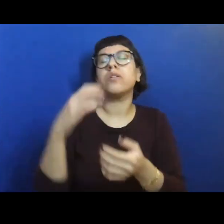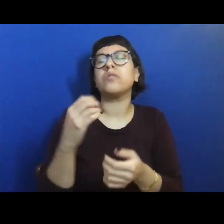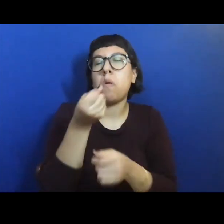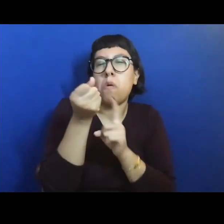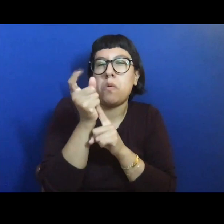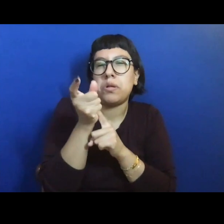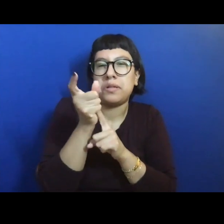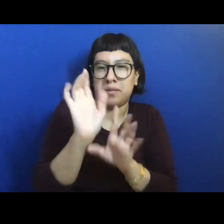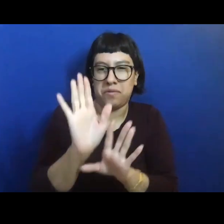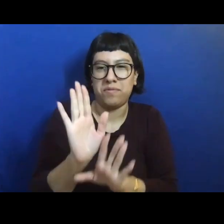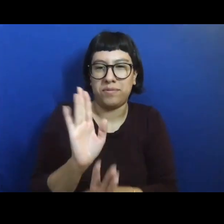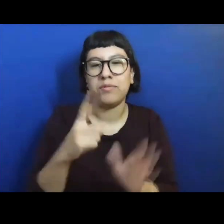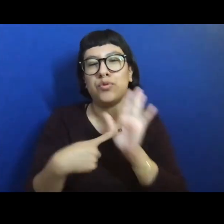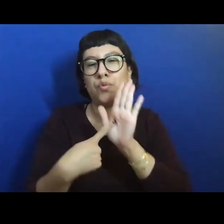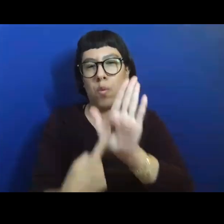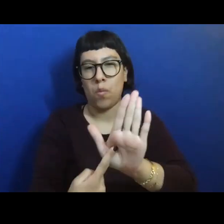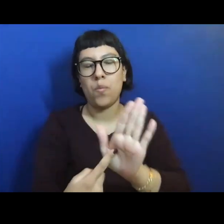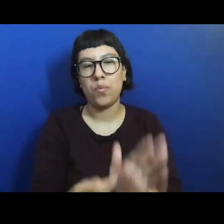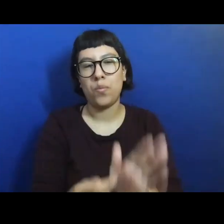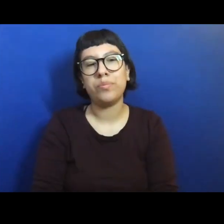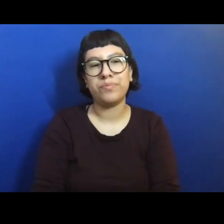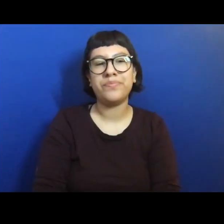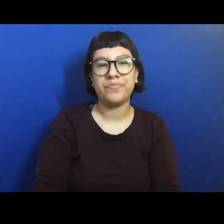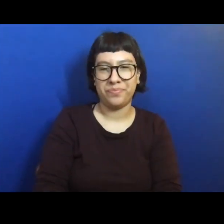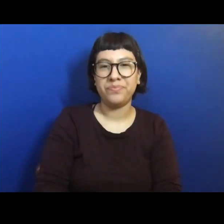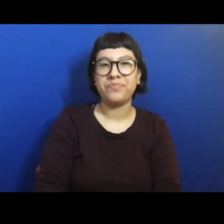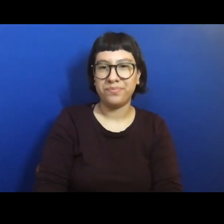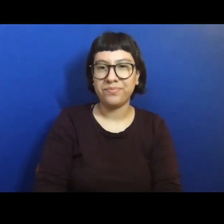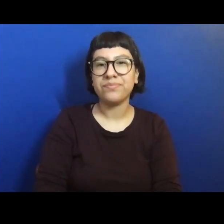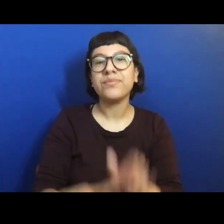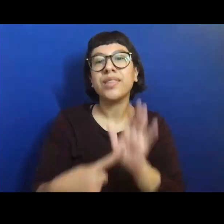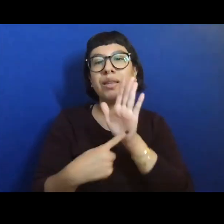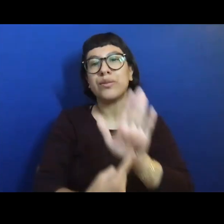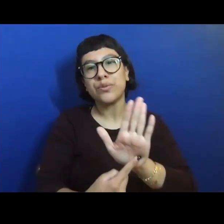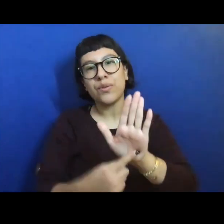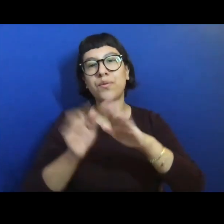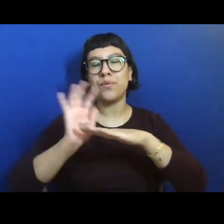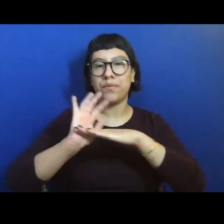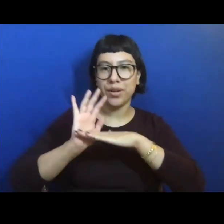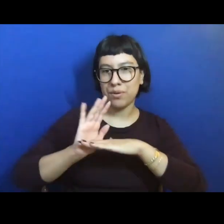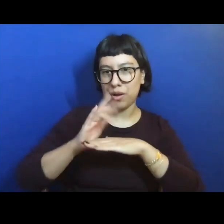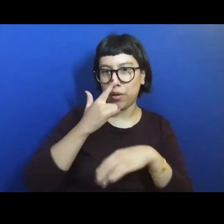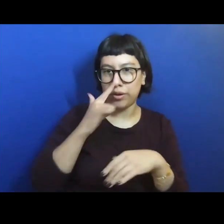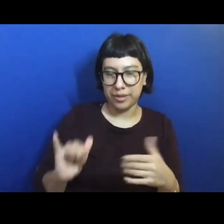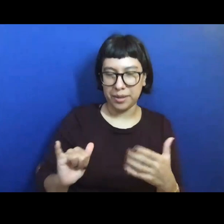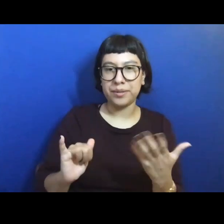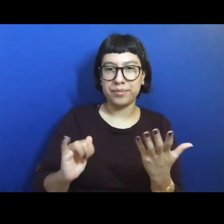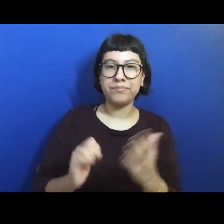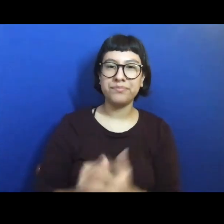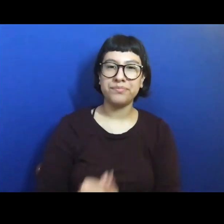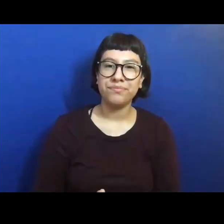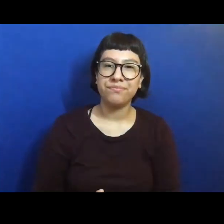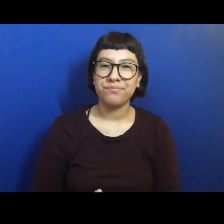a quick second and we'll show you guys a video of what it looks like.